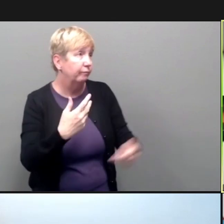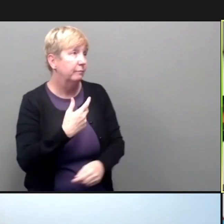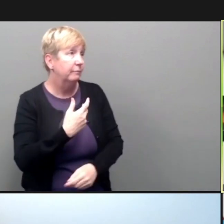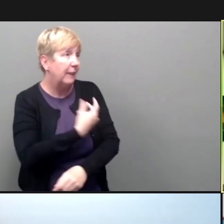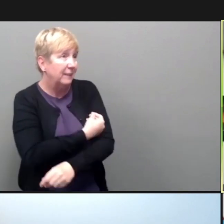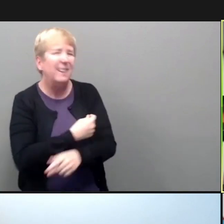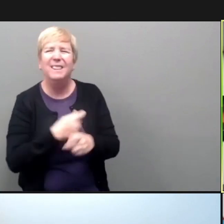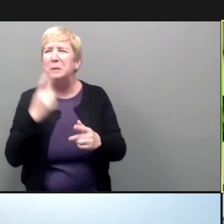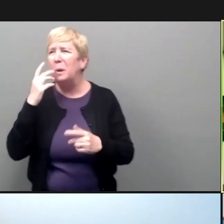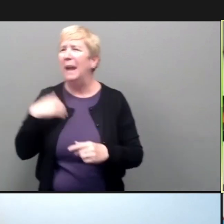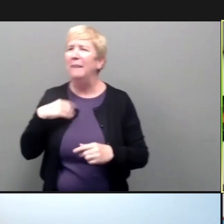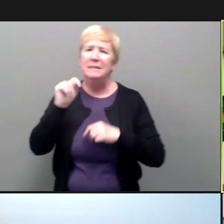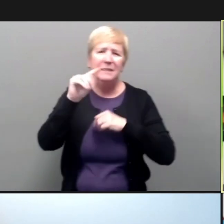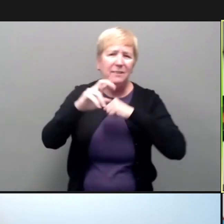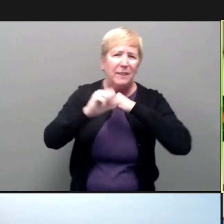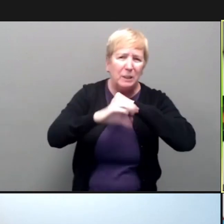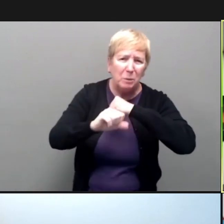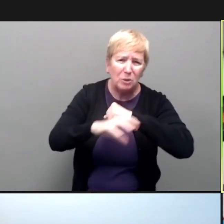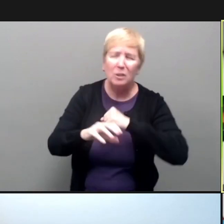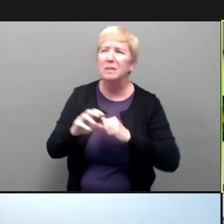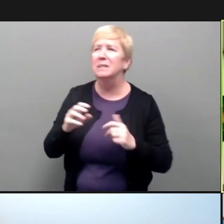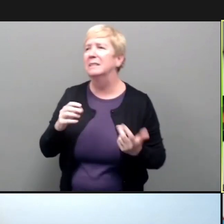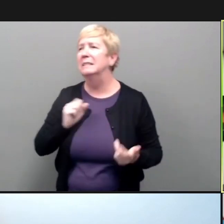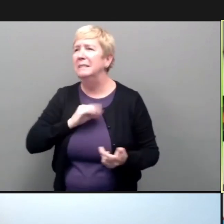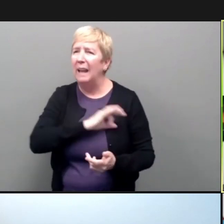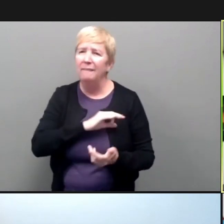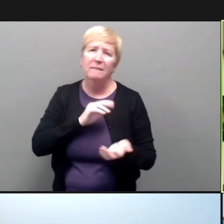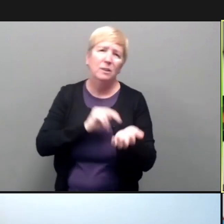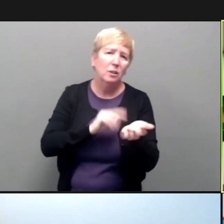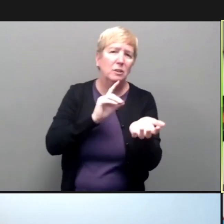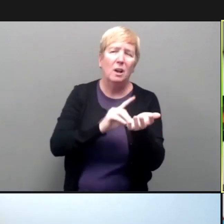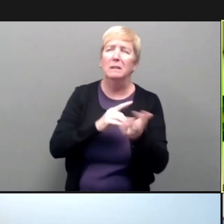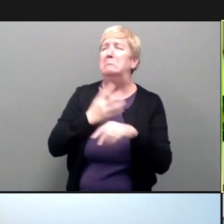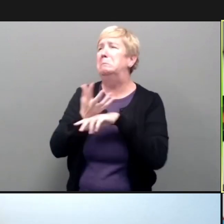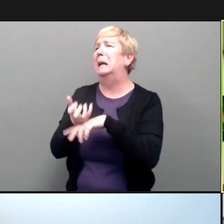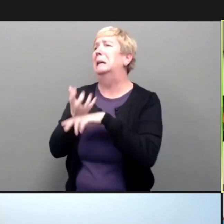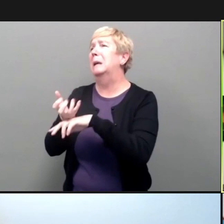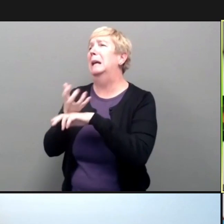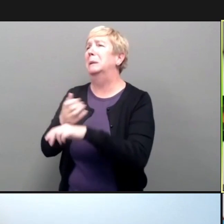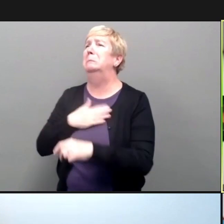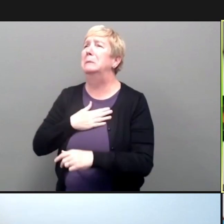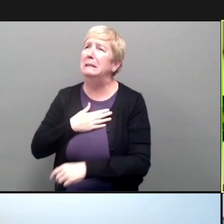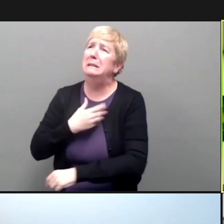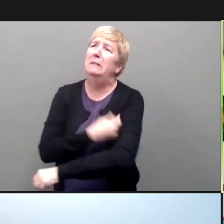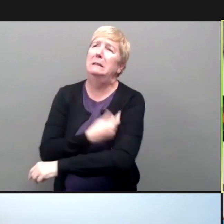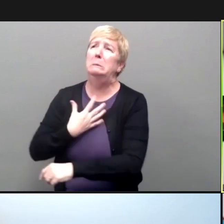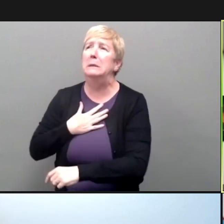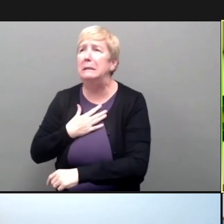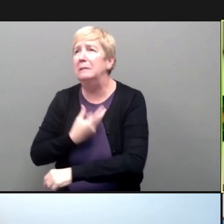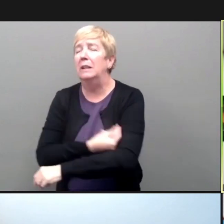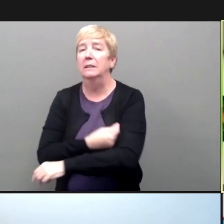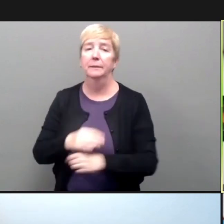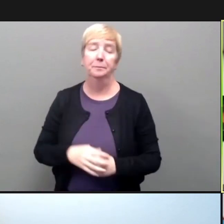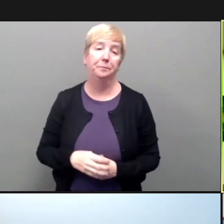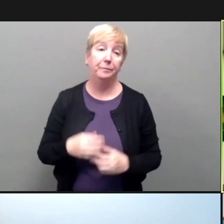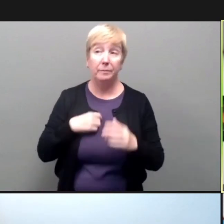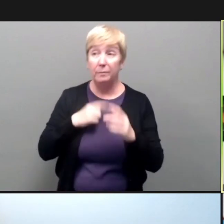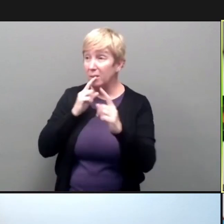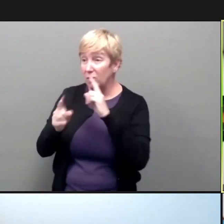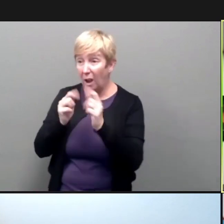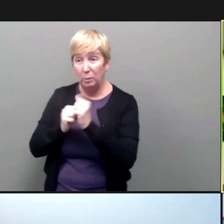everyone to get vaccinated for that very reason. But I talk to them all the time. It